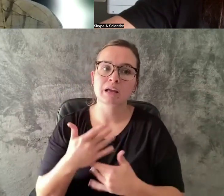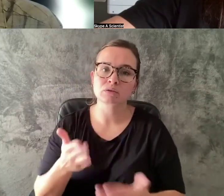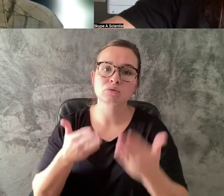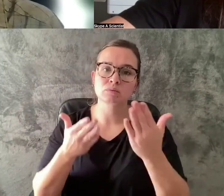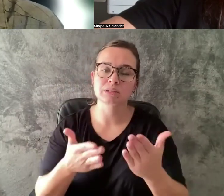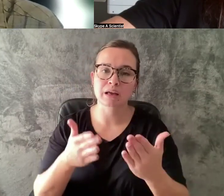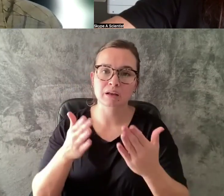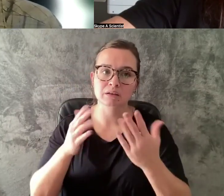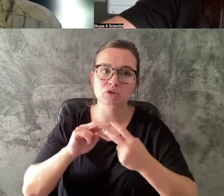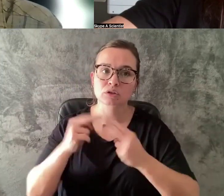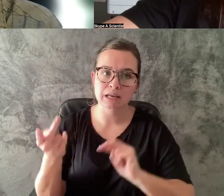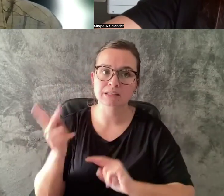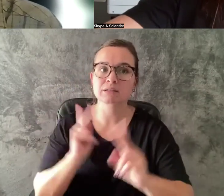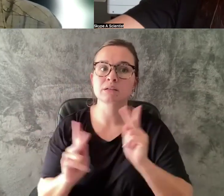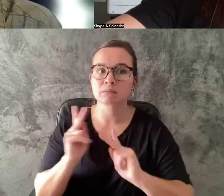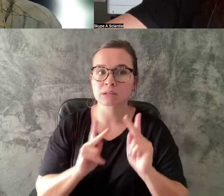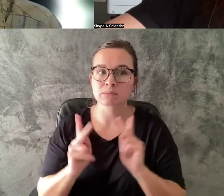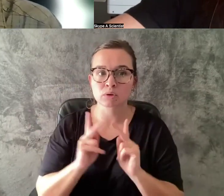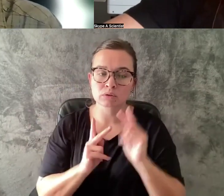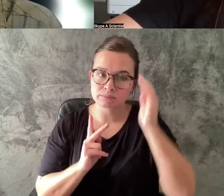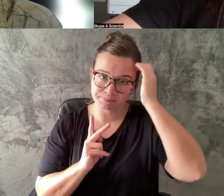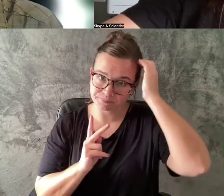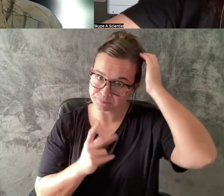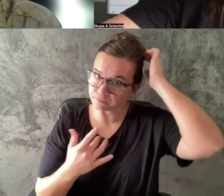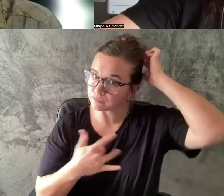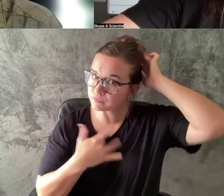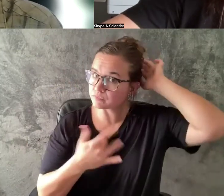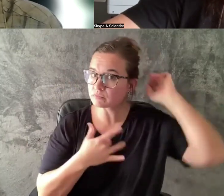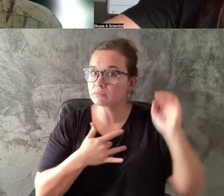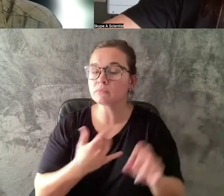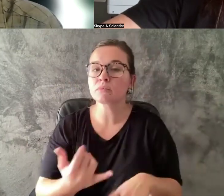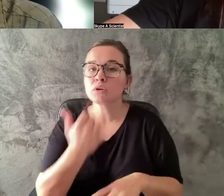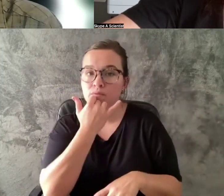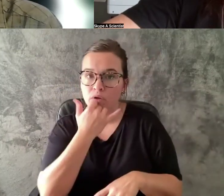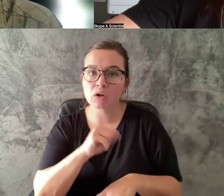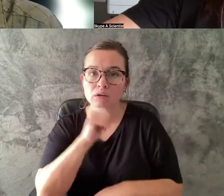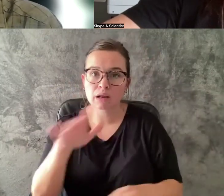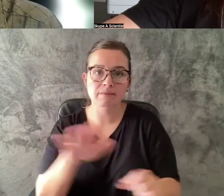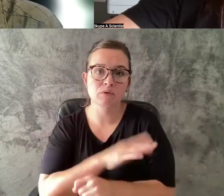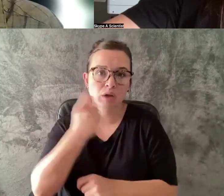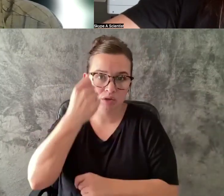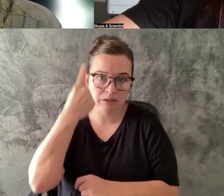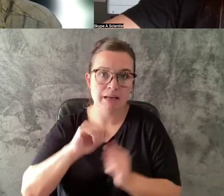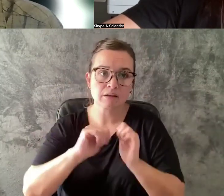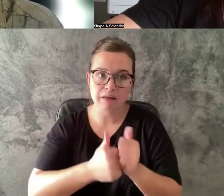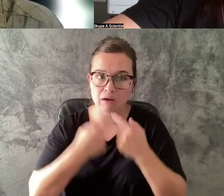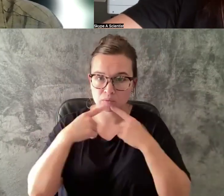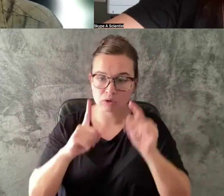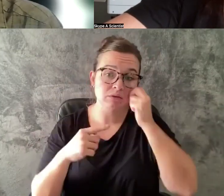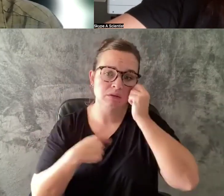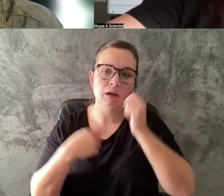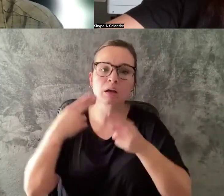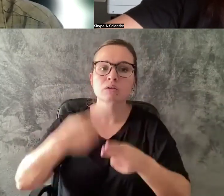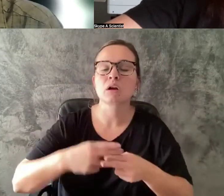genetics that gives people um, a flawed or incomplete understanding of how it works. I referenced